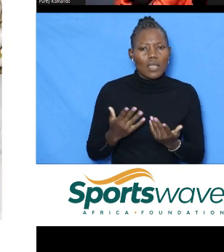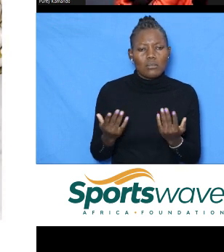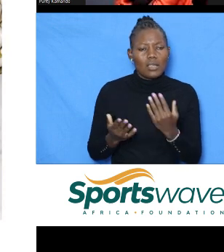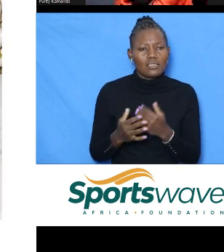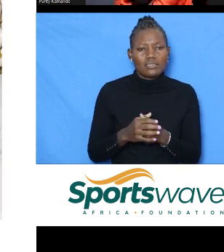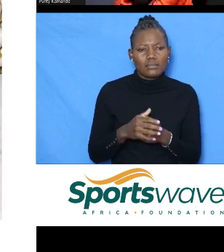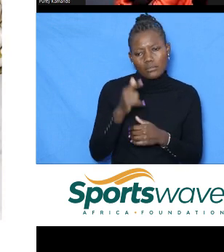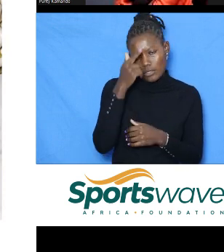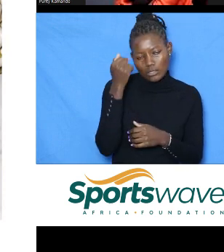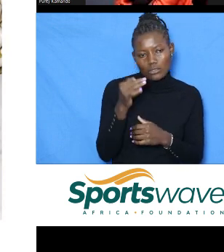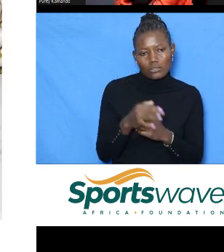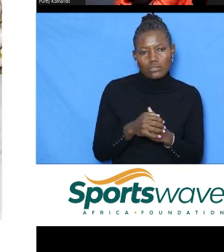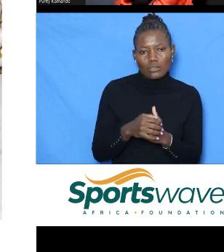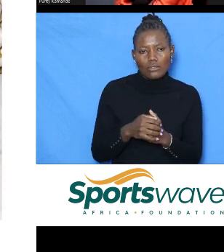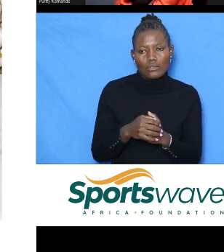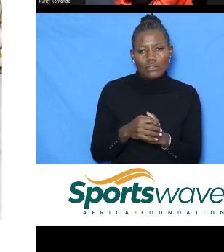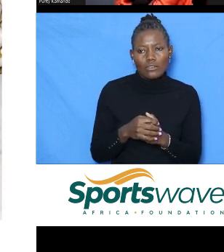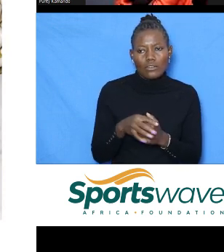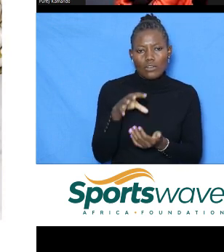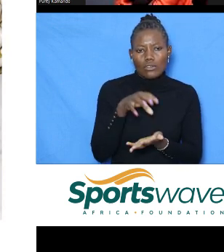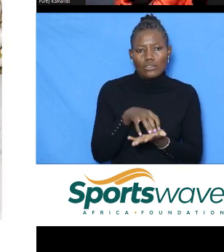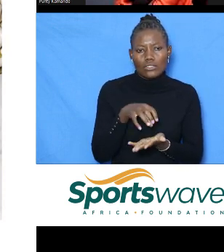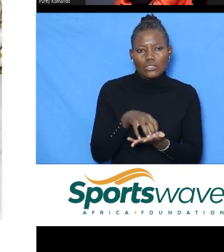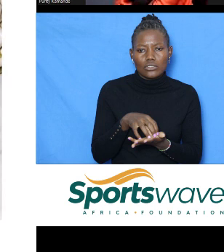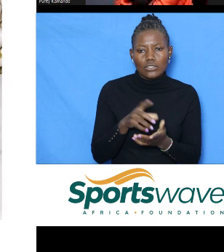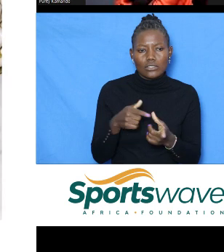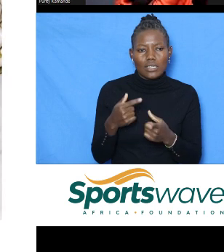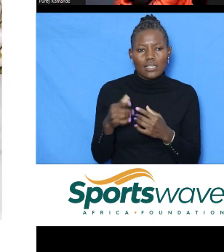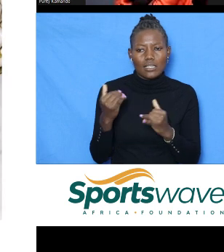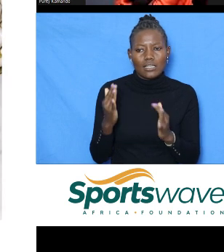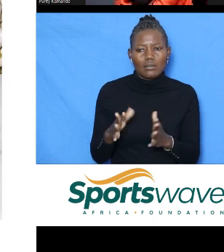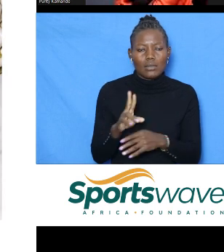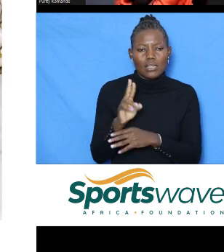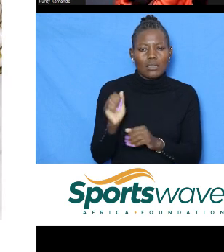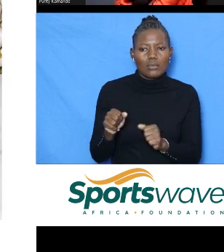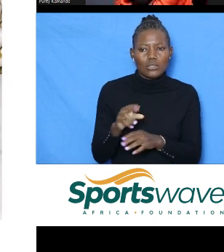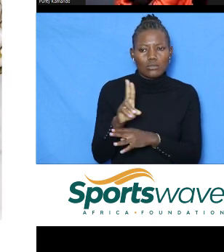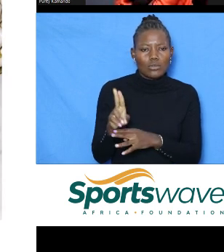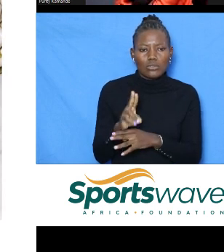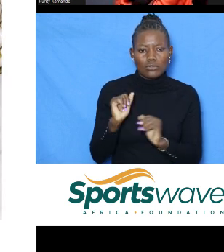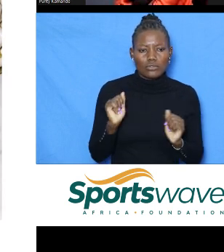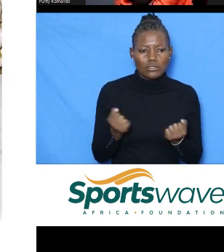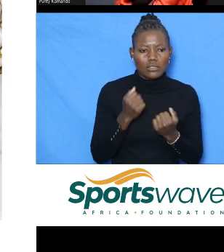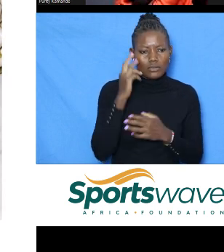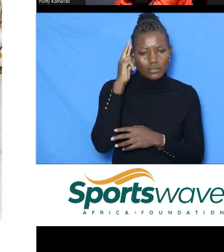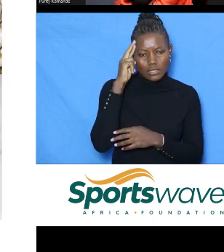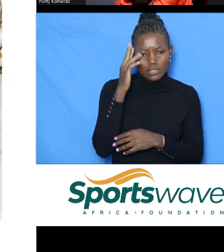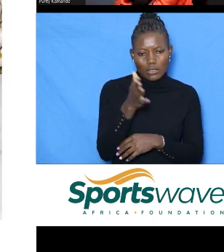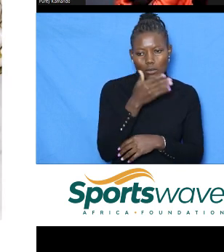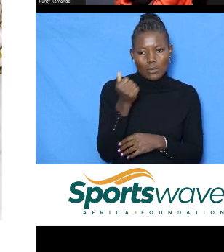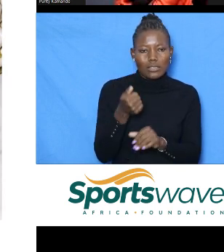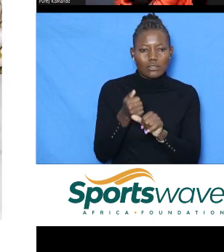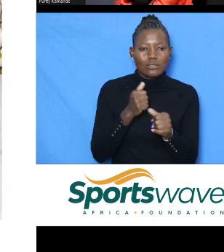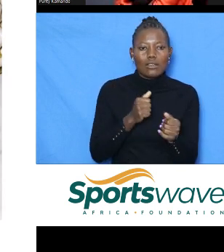maybe because of an existing condition, then an athlete has to use them. So for safety reasons, it is best to avoid